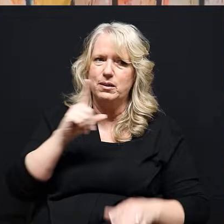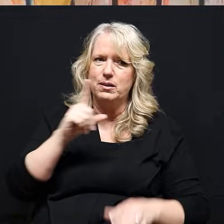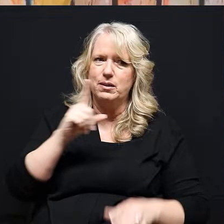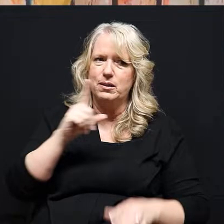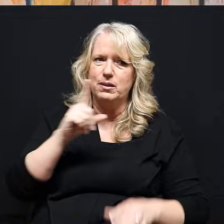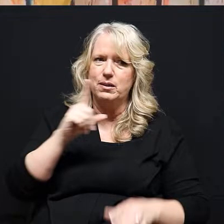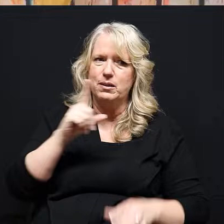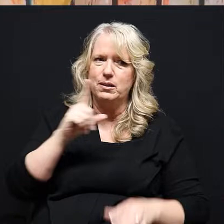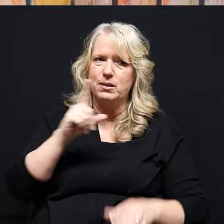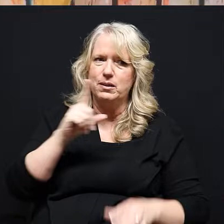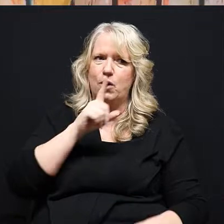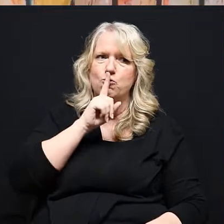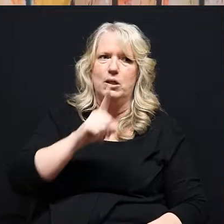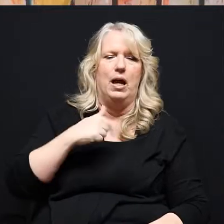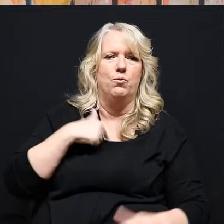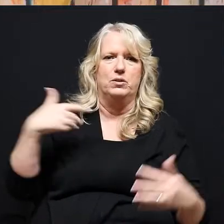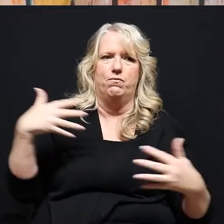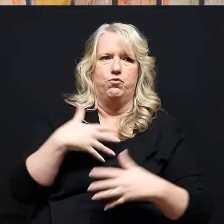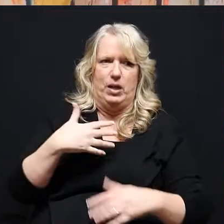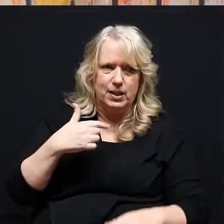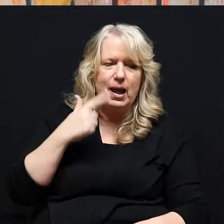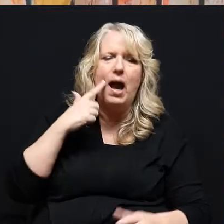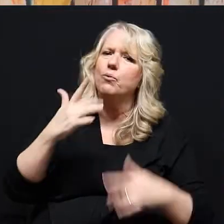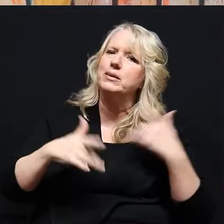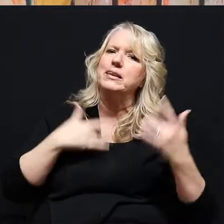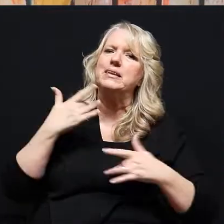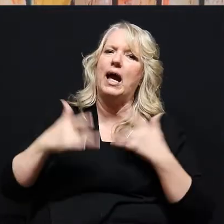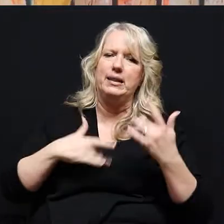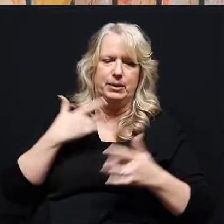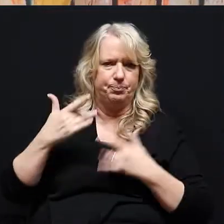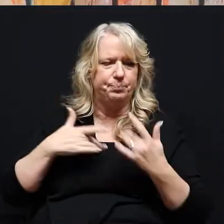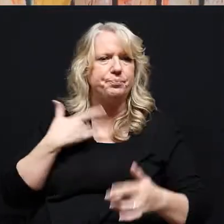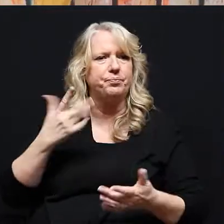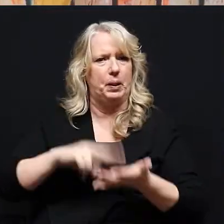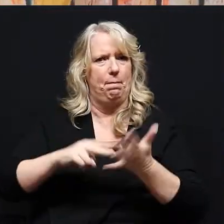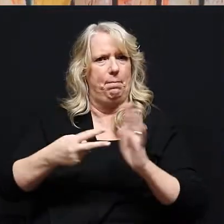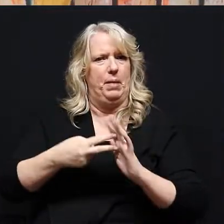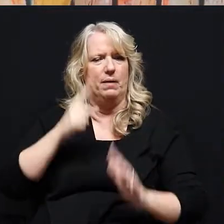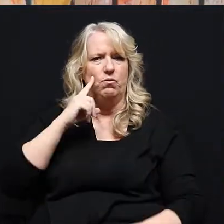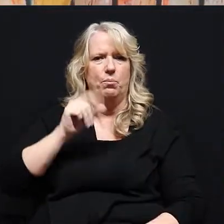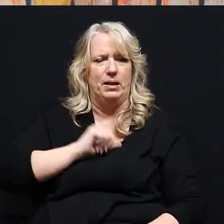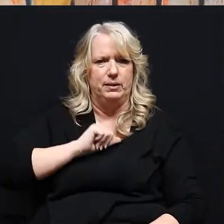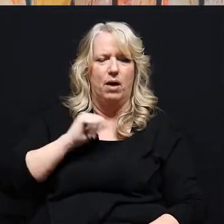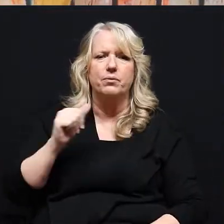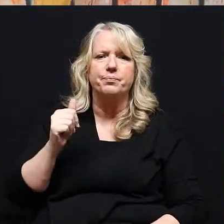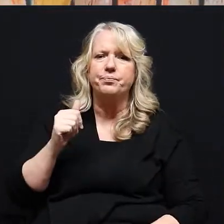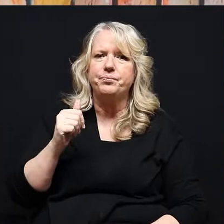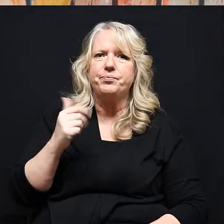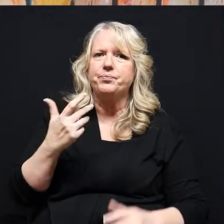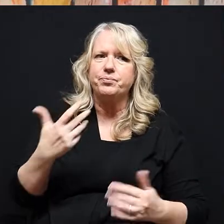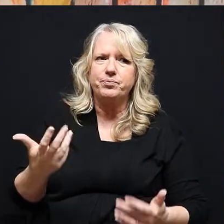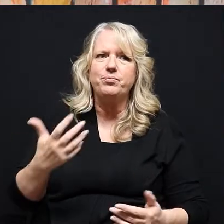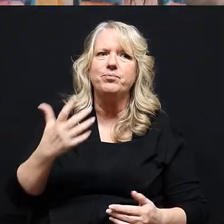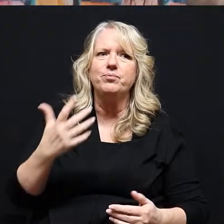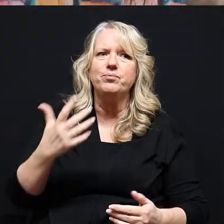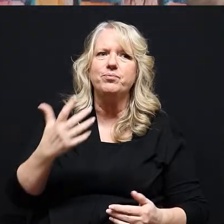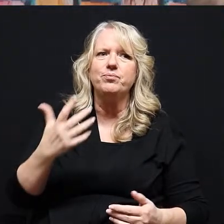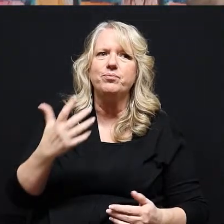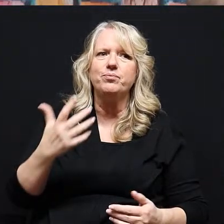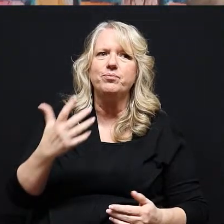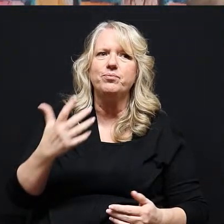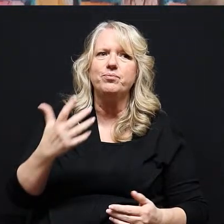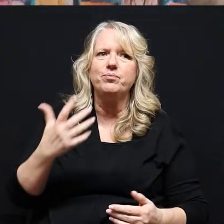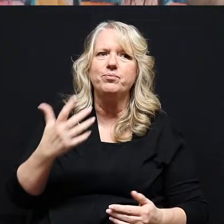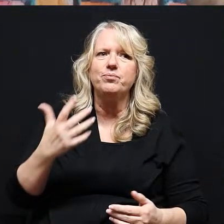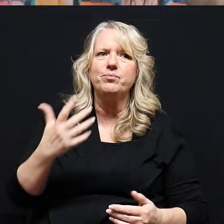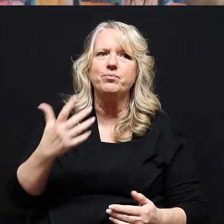stands outside in front of the mural. I was excited. For me, it meant that there was a way to avoid getting sick. Text,